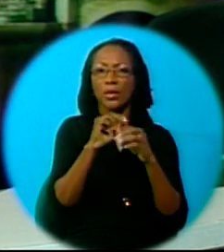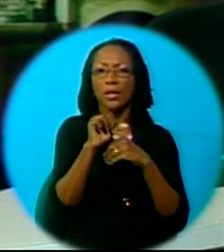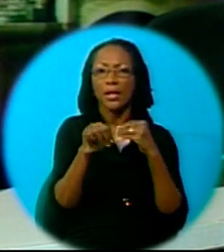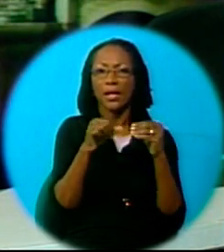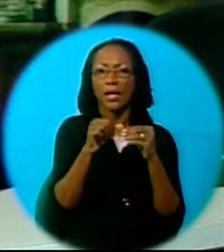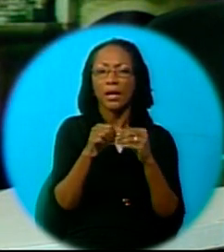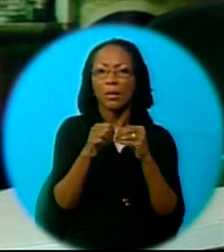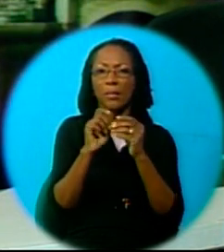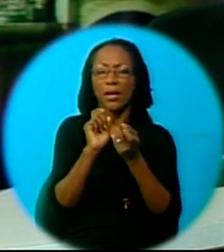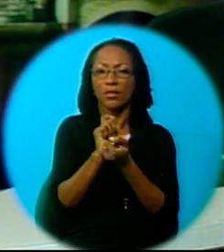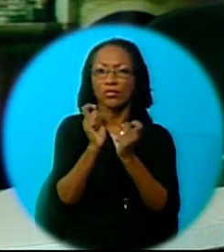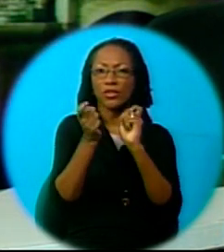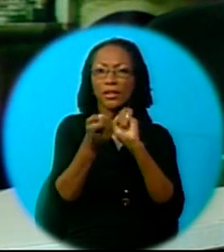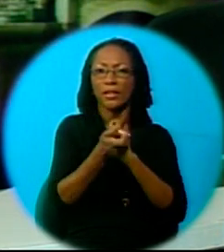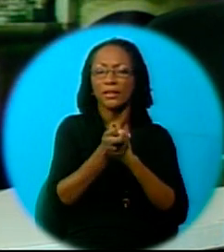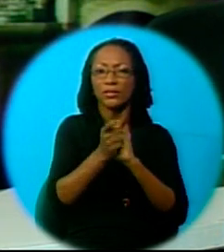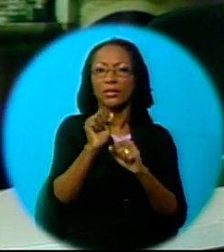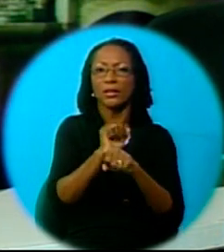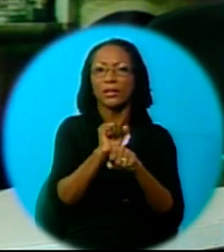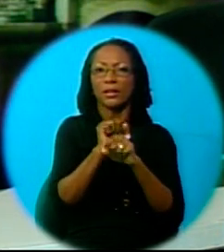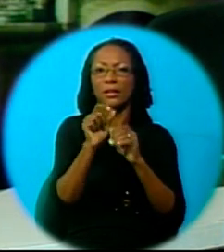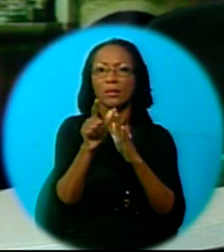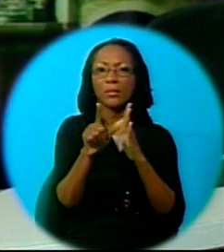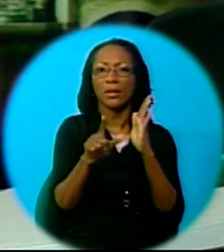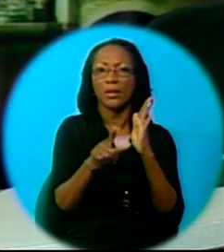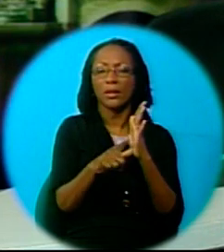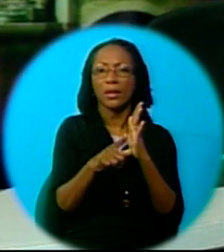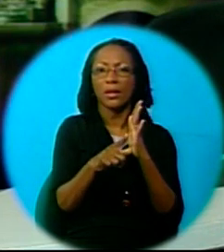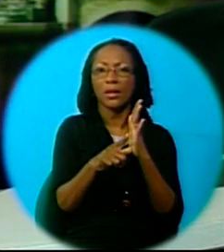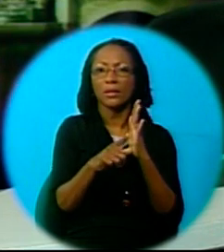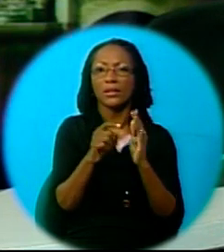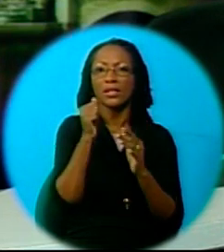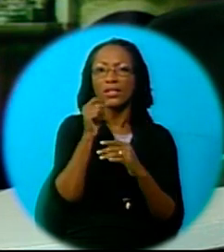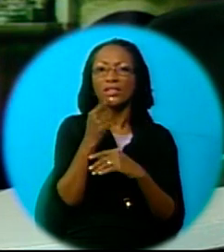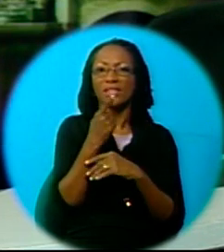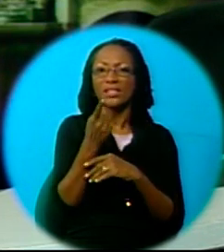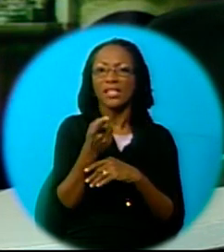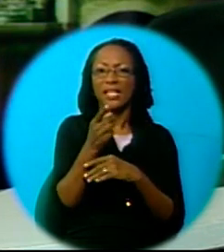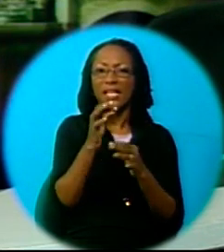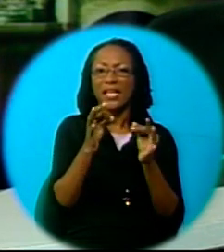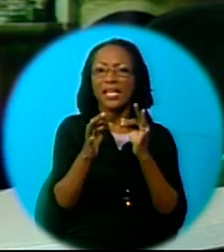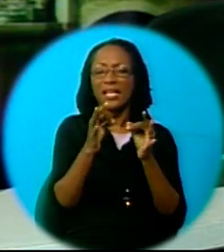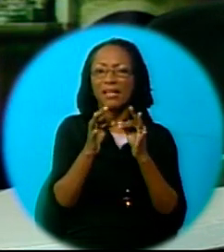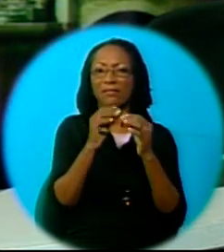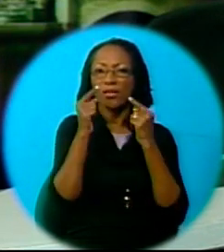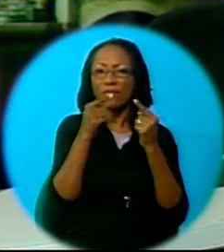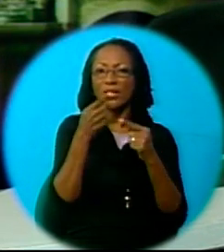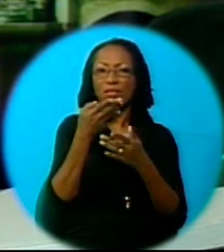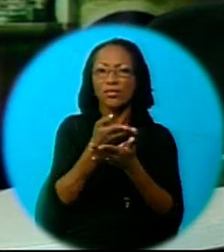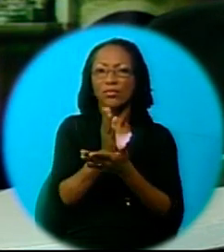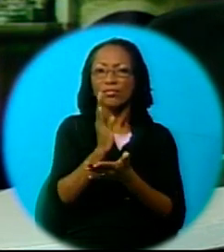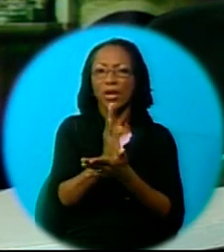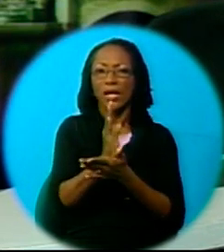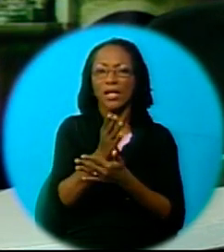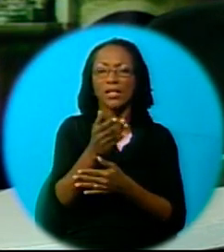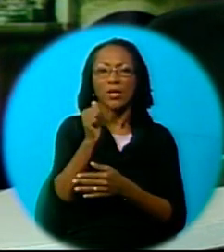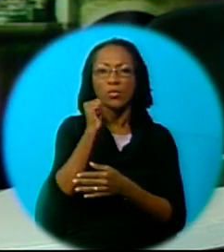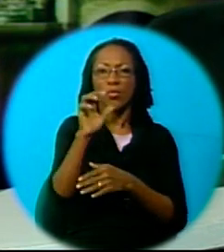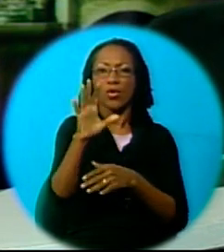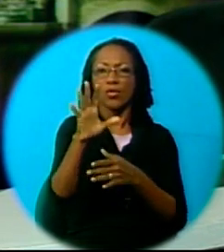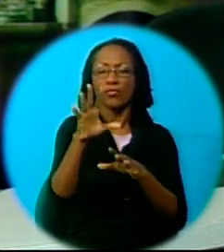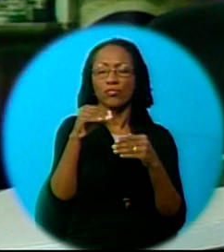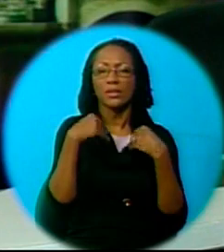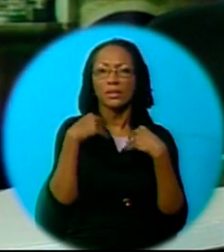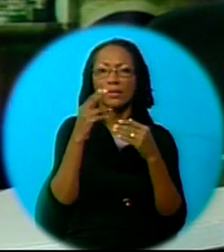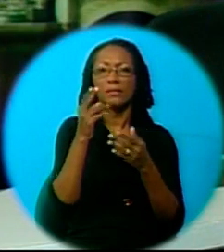so-called archaic labor laws. She says if the changes in any way threaten the rights of workers, they will not receive the union